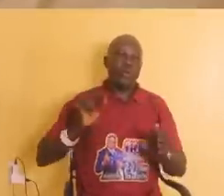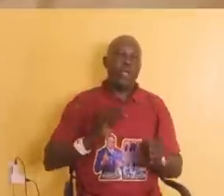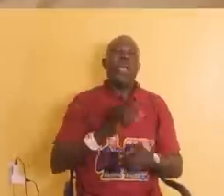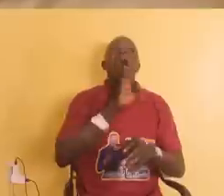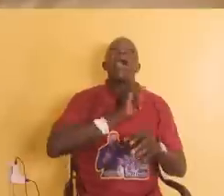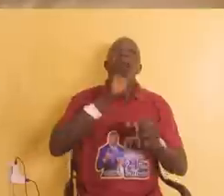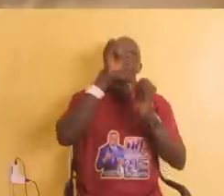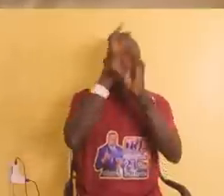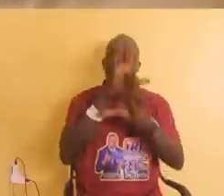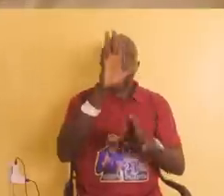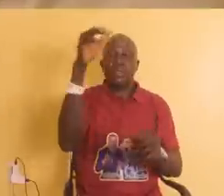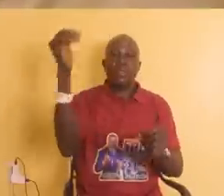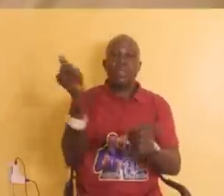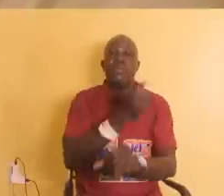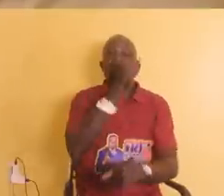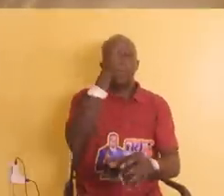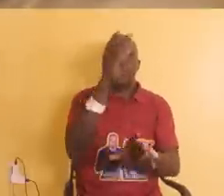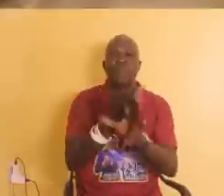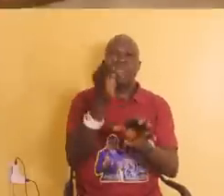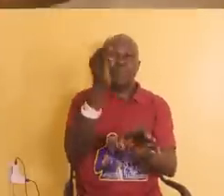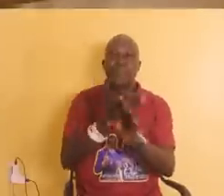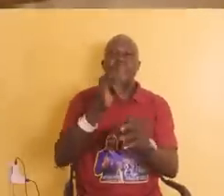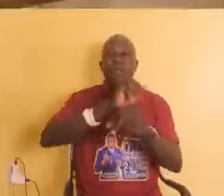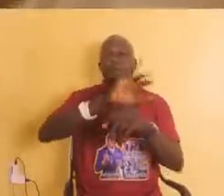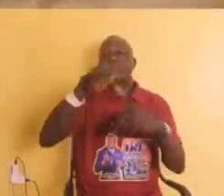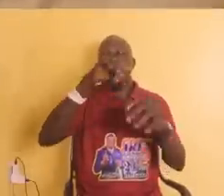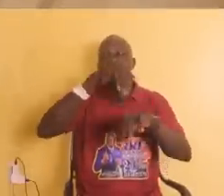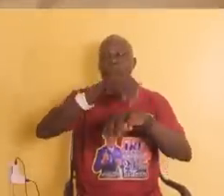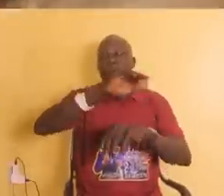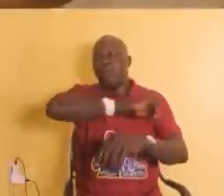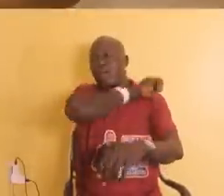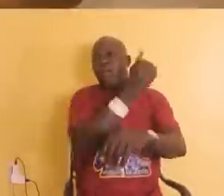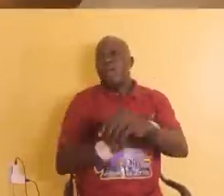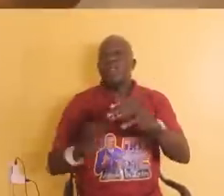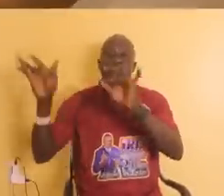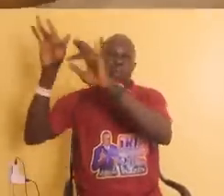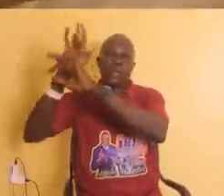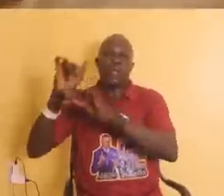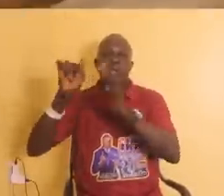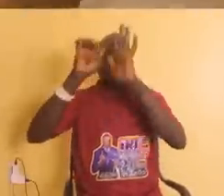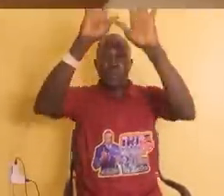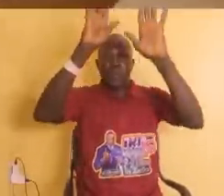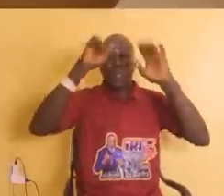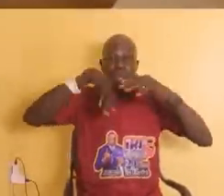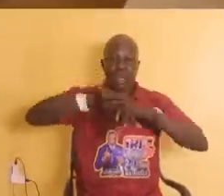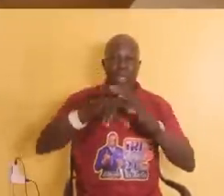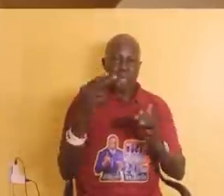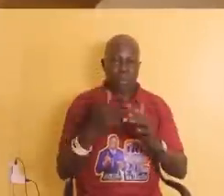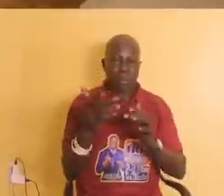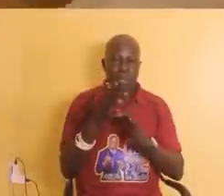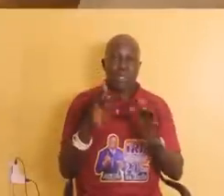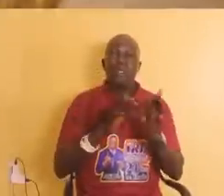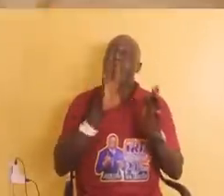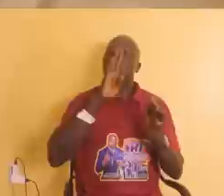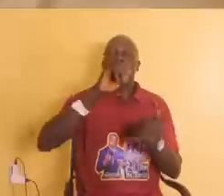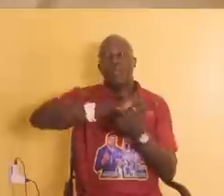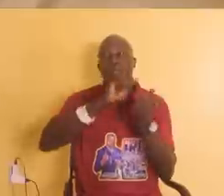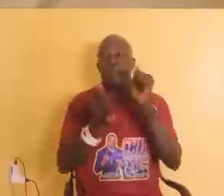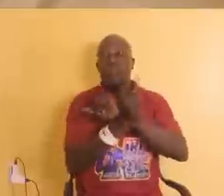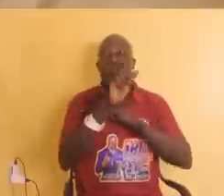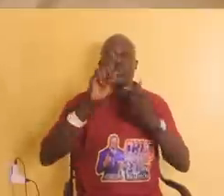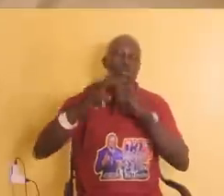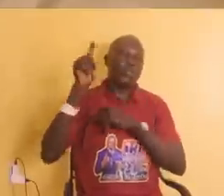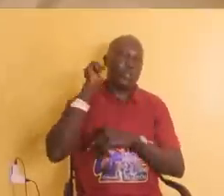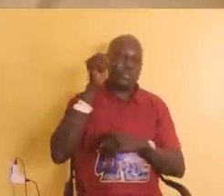of faith. I send the power of God to you. I send miracles to you in the name of Jesus. testimony.